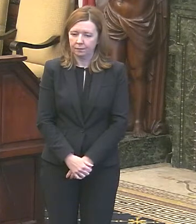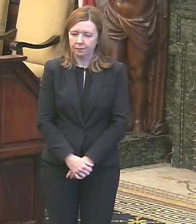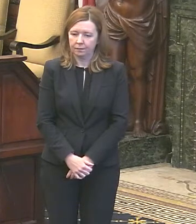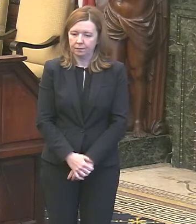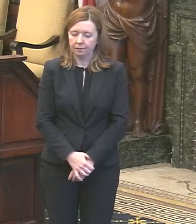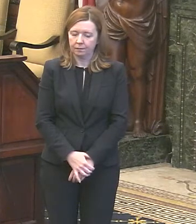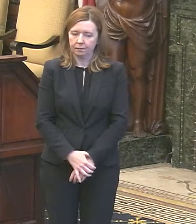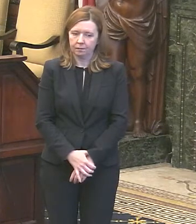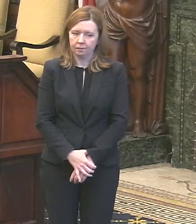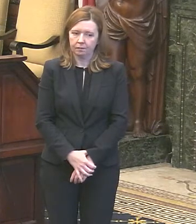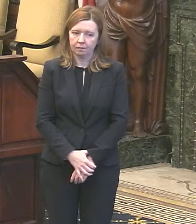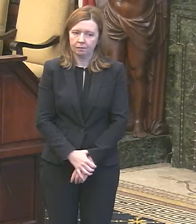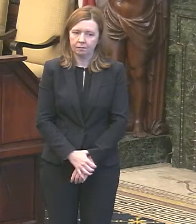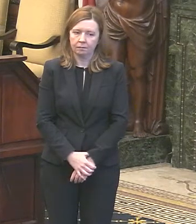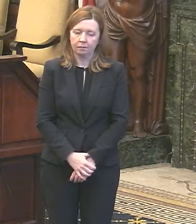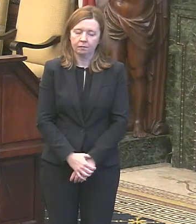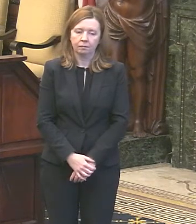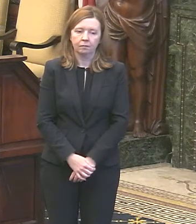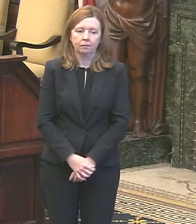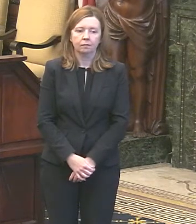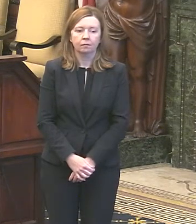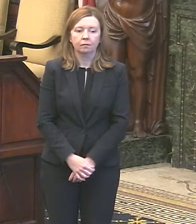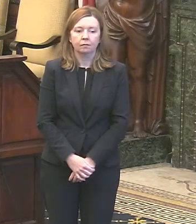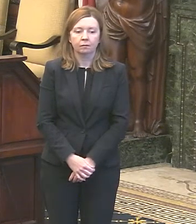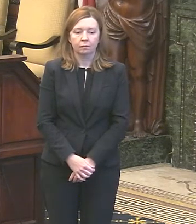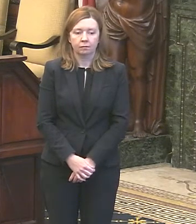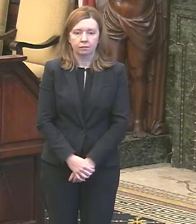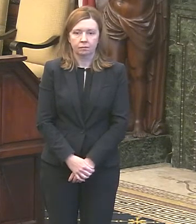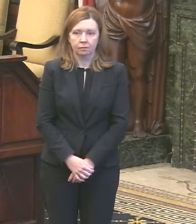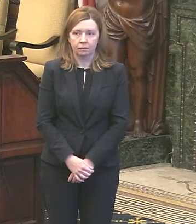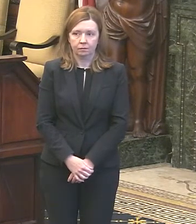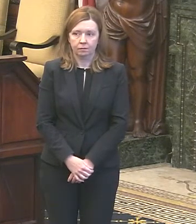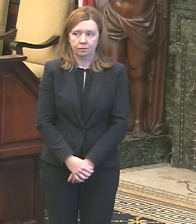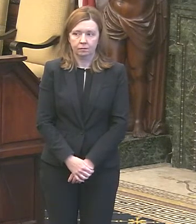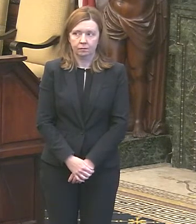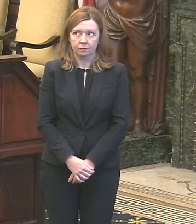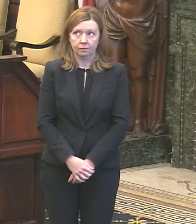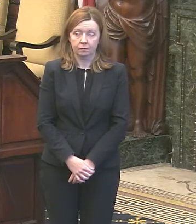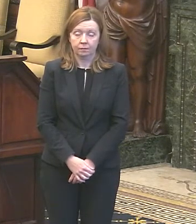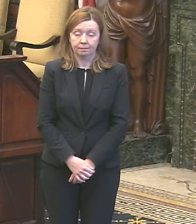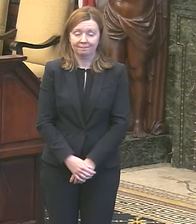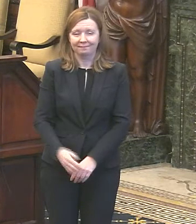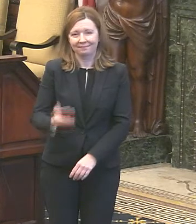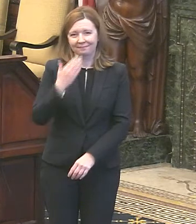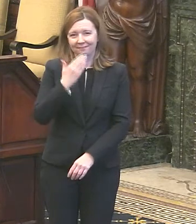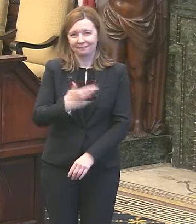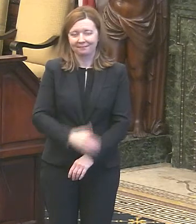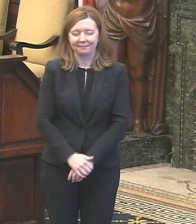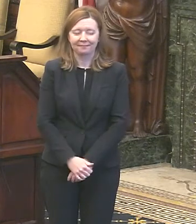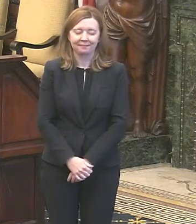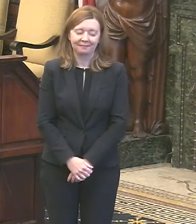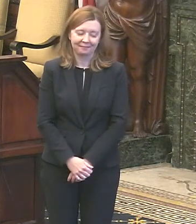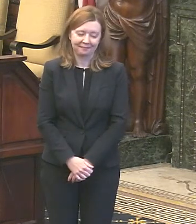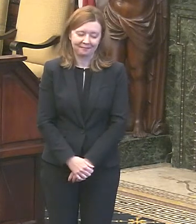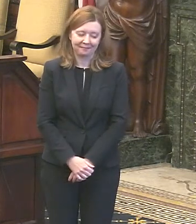de convenciones de Pensilvania, en el centro de la ciudad. Gracias. Thank you. That's all